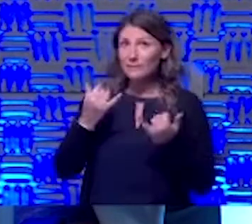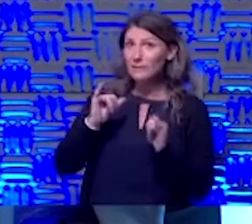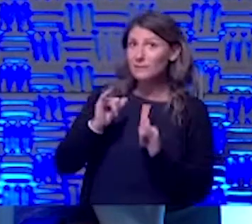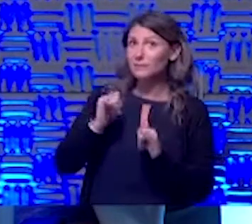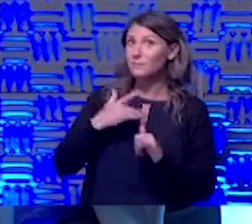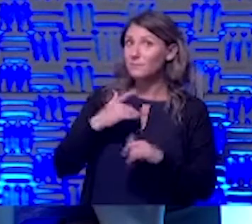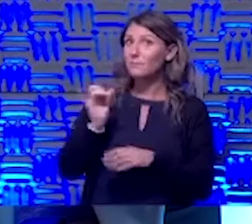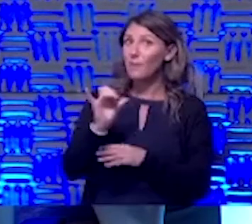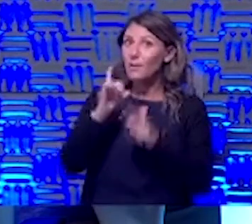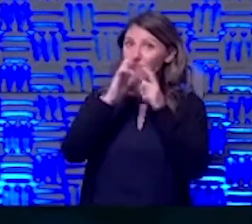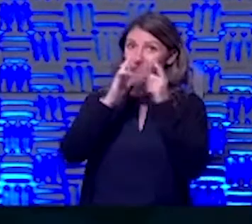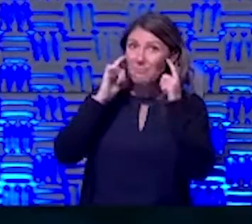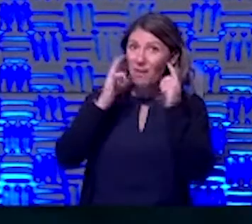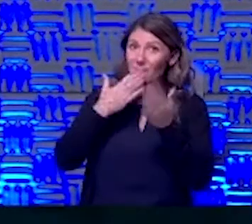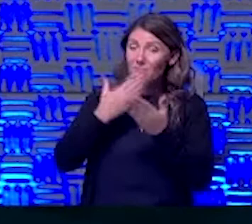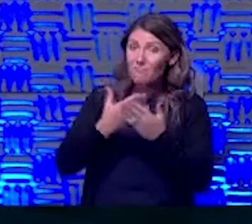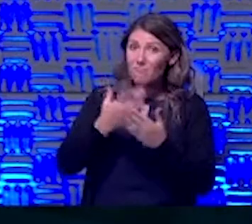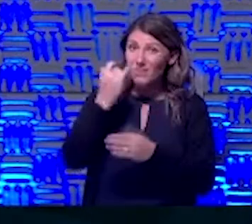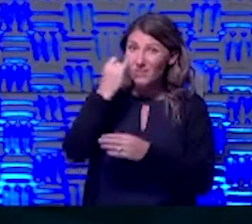good idea.